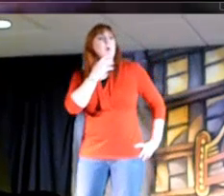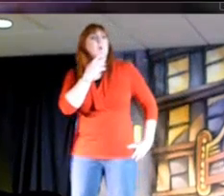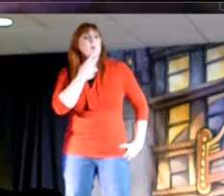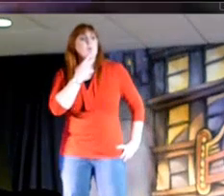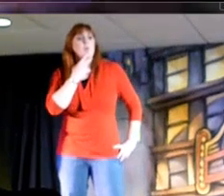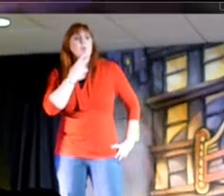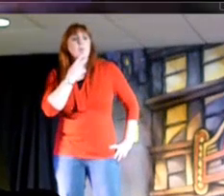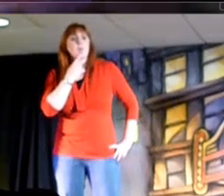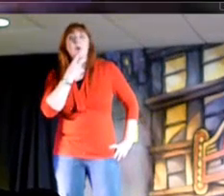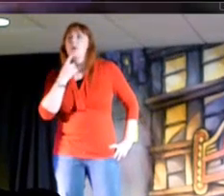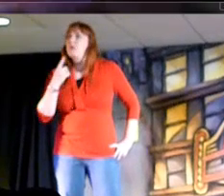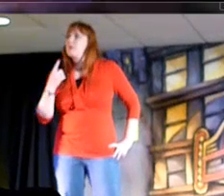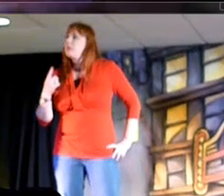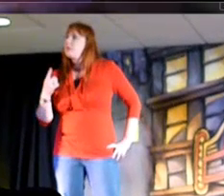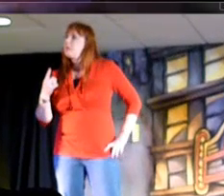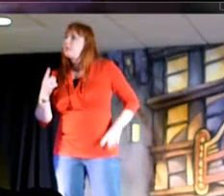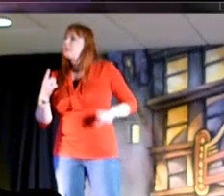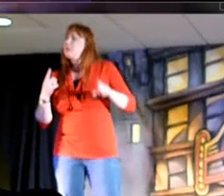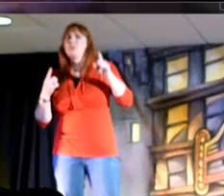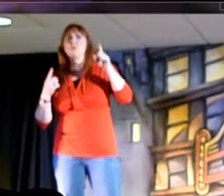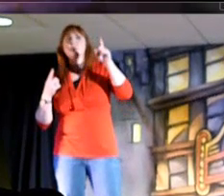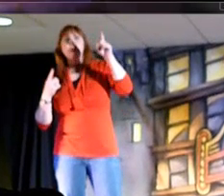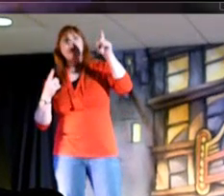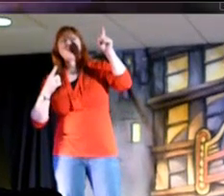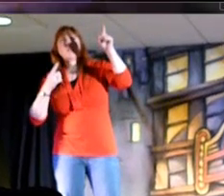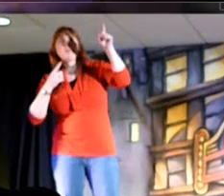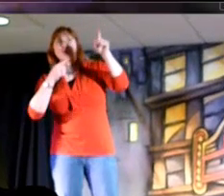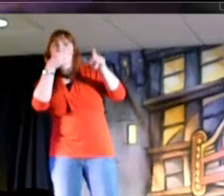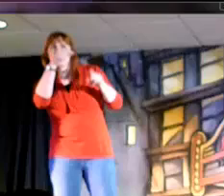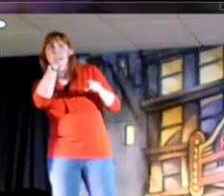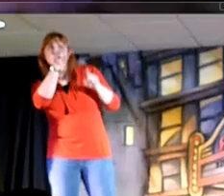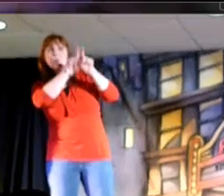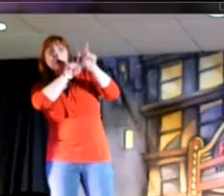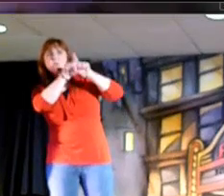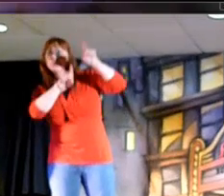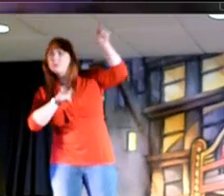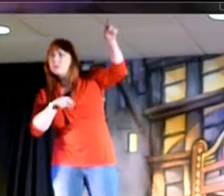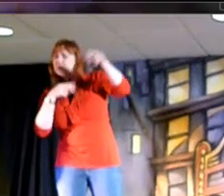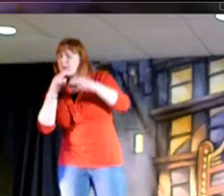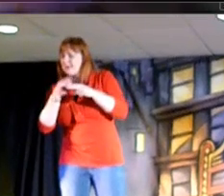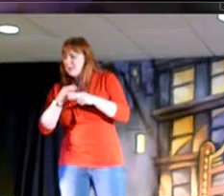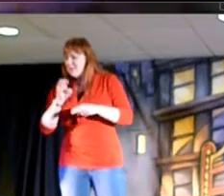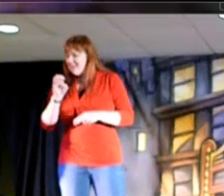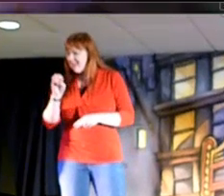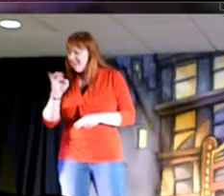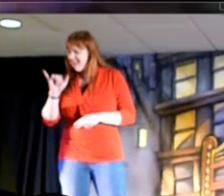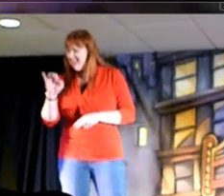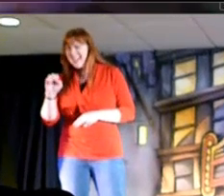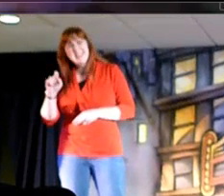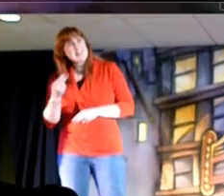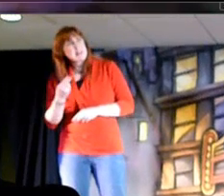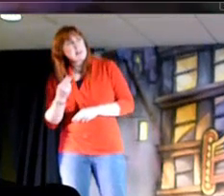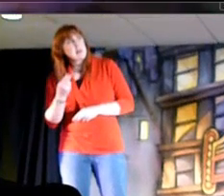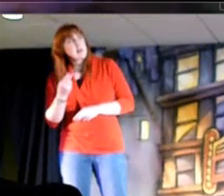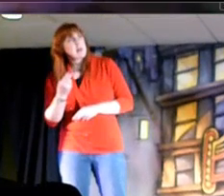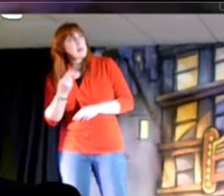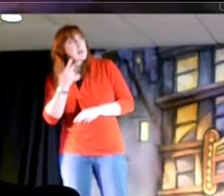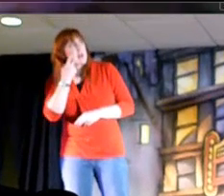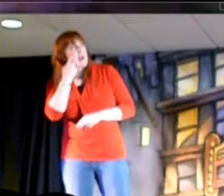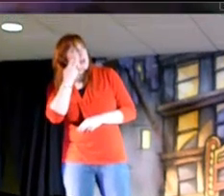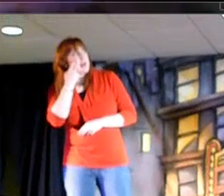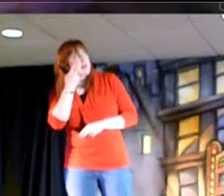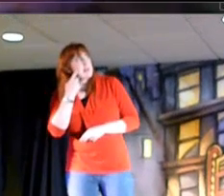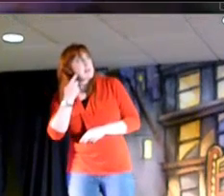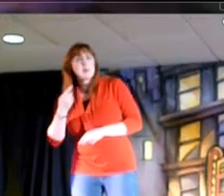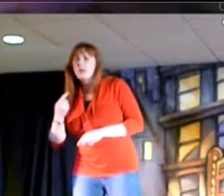be appropriate. Okay, so I use the term punchline, but it doesn't necessarily need to be funny. It just needs to be the clear climax of the